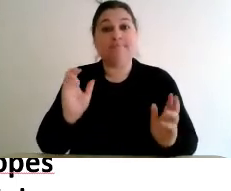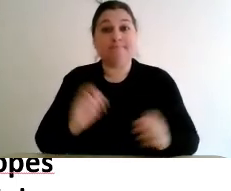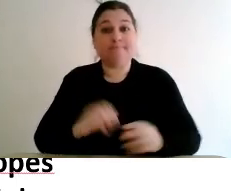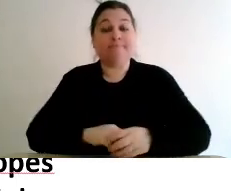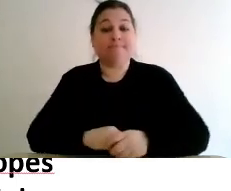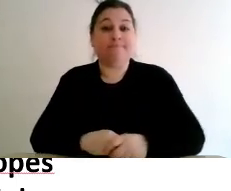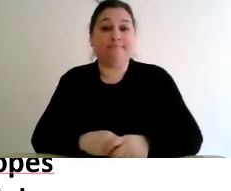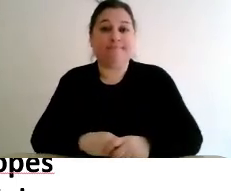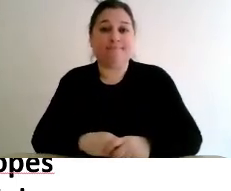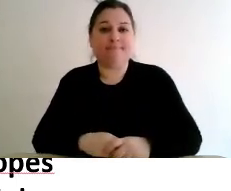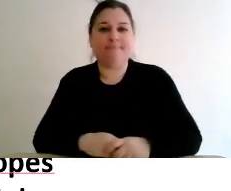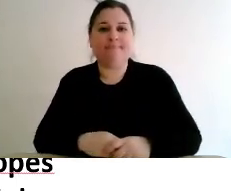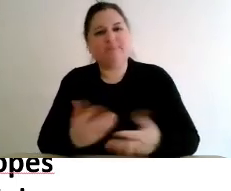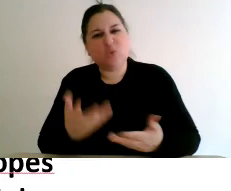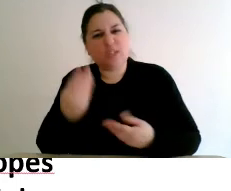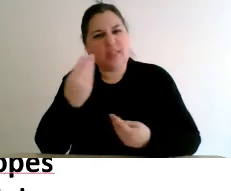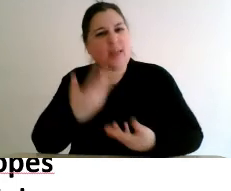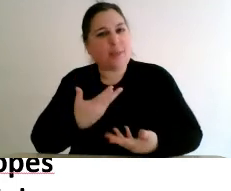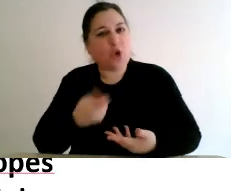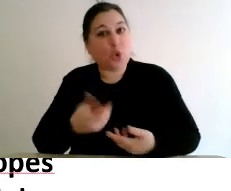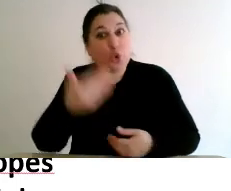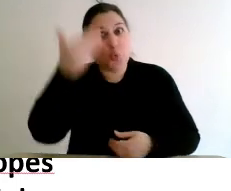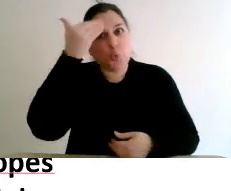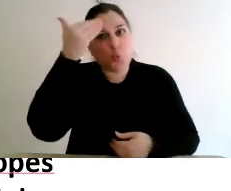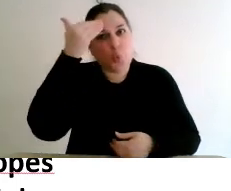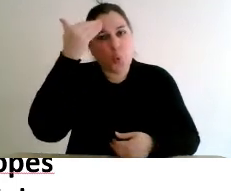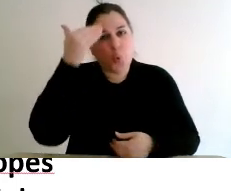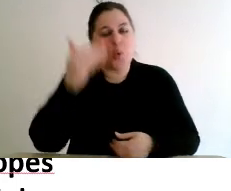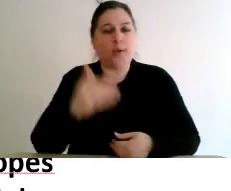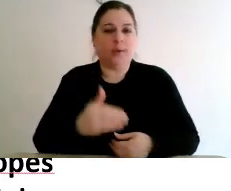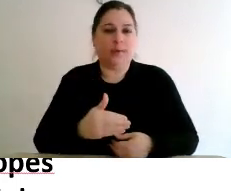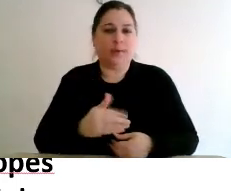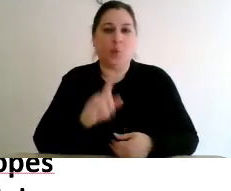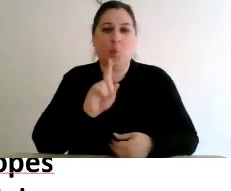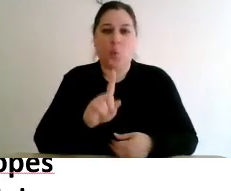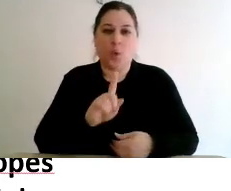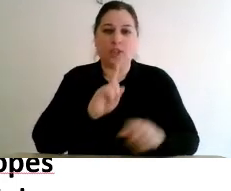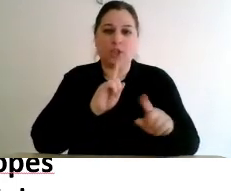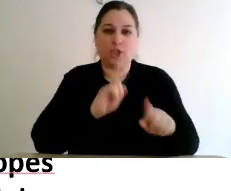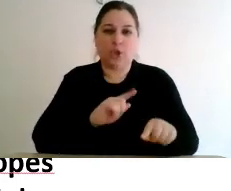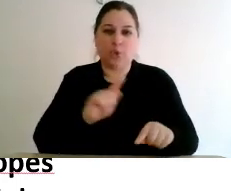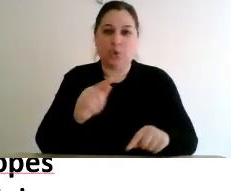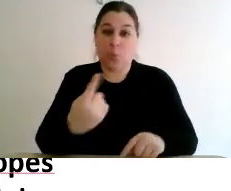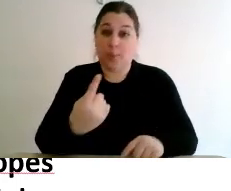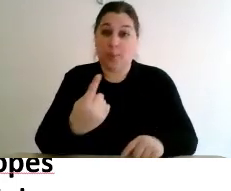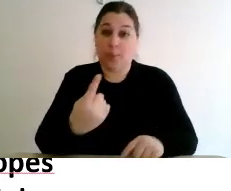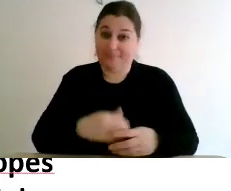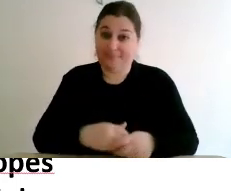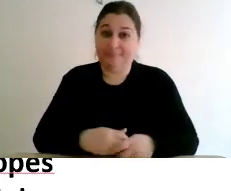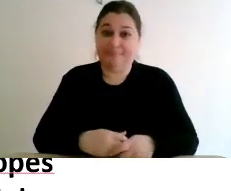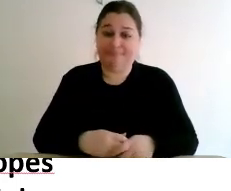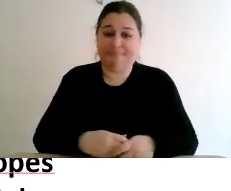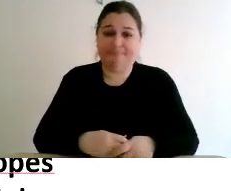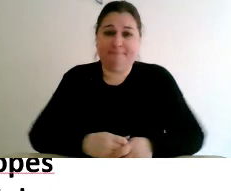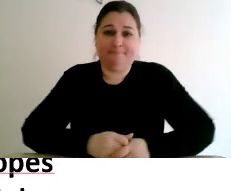slopes. Some kind of indication why you know it's that number of solutions.